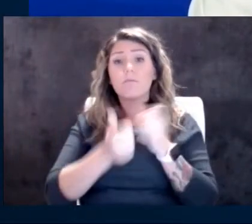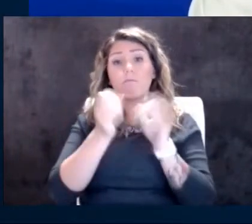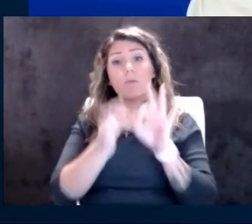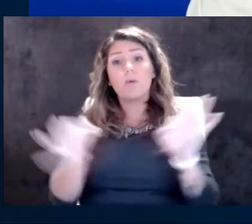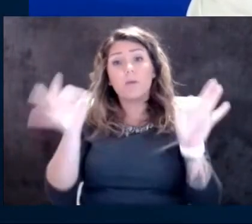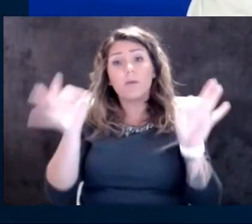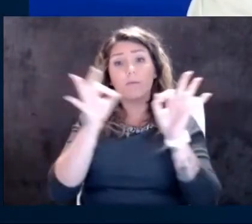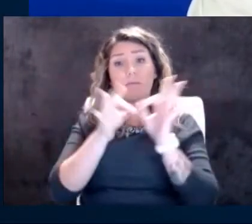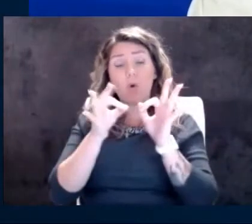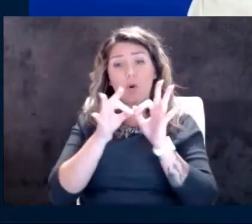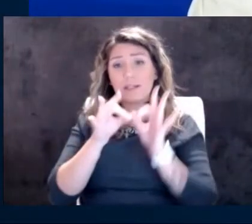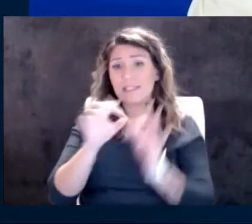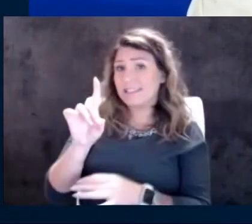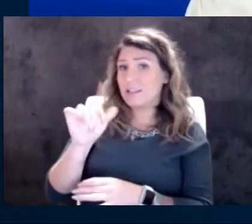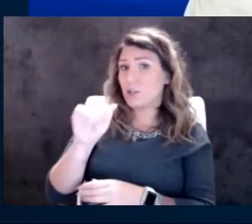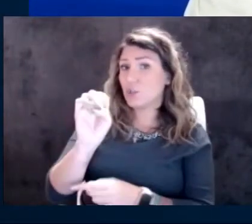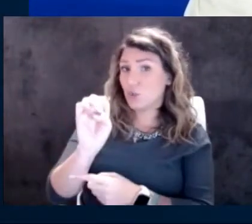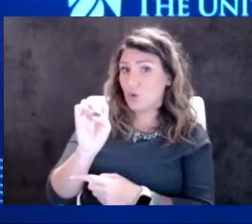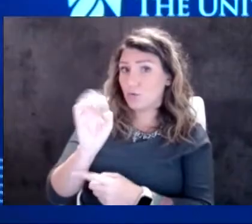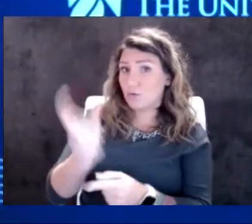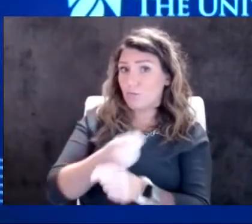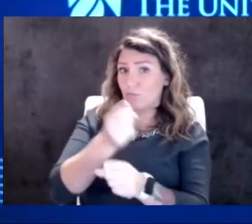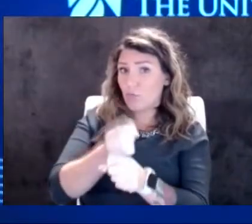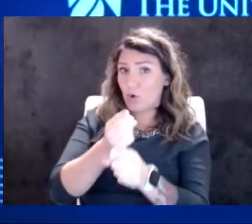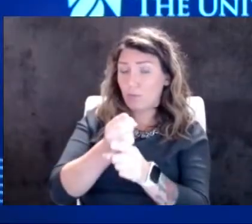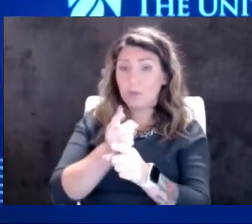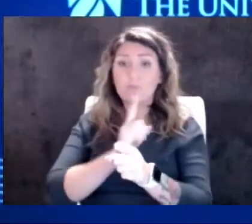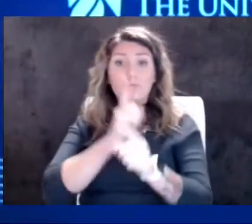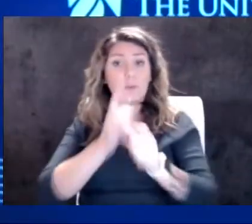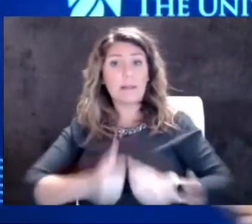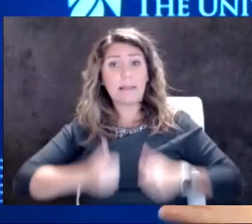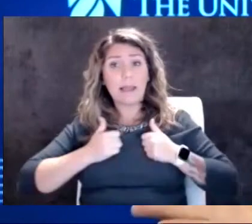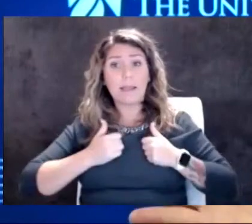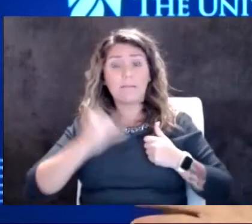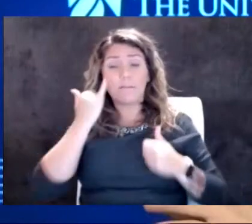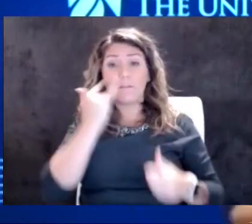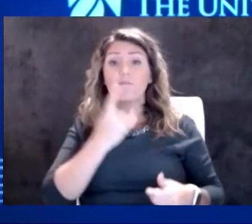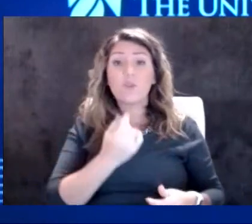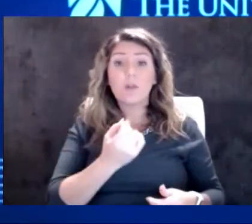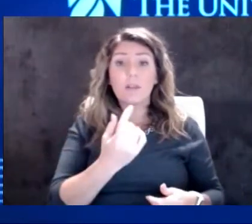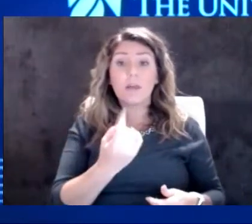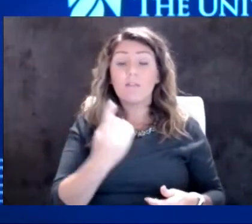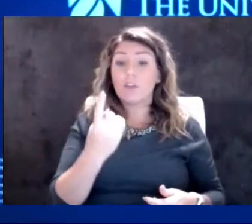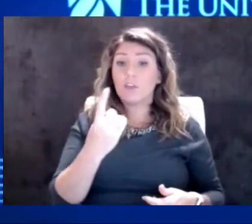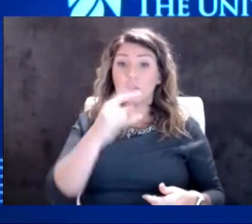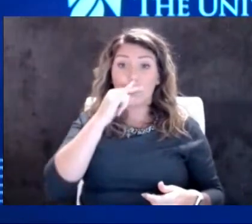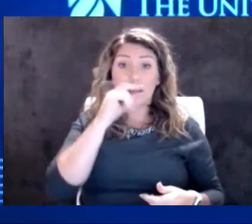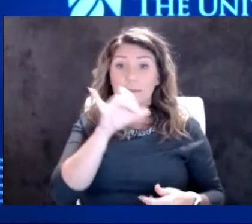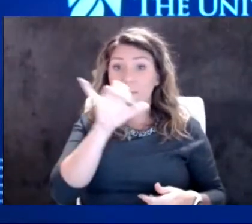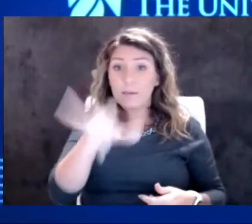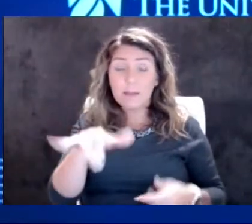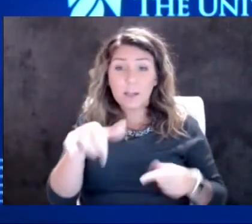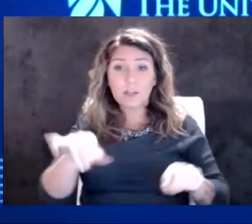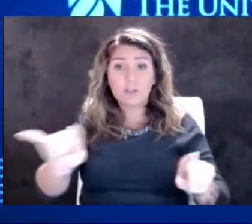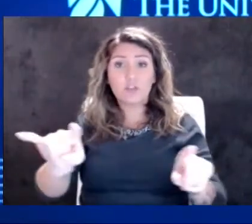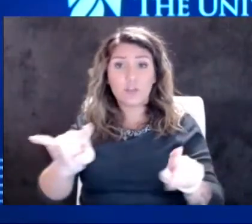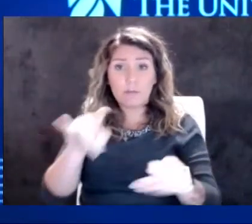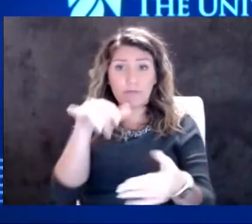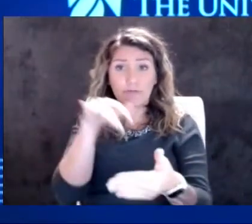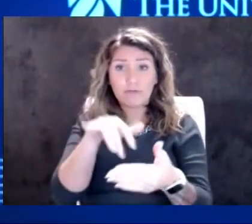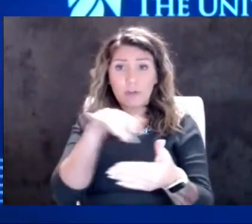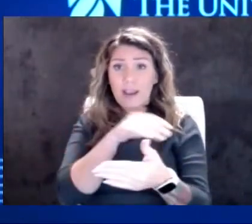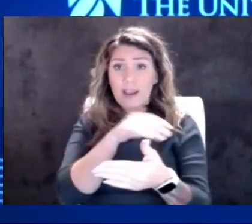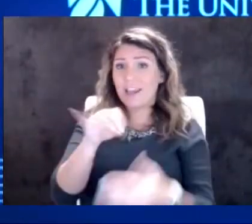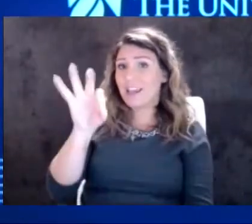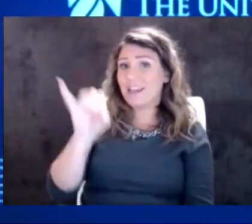dosed, because the reality is that if you're at 11 and whatever, there are kids like that in the clinical trial, and they still had this 90%